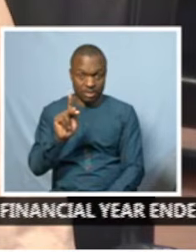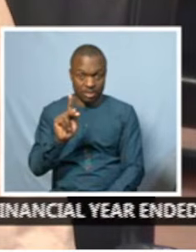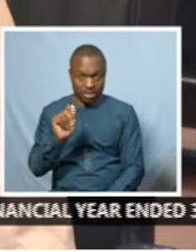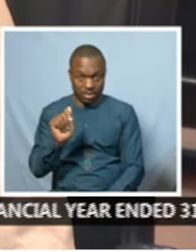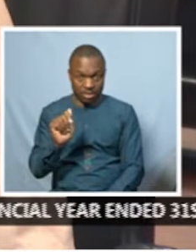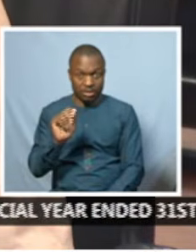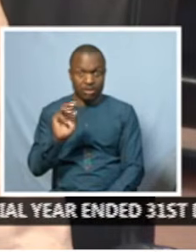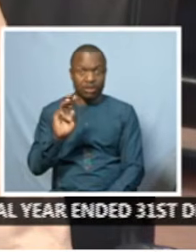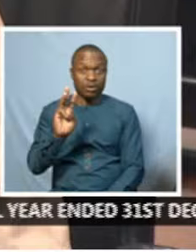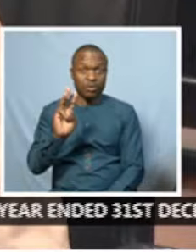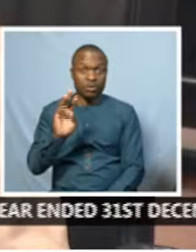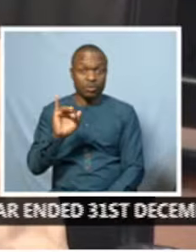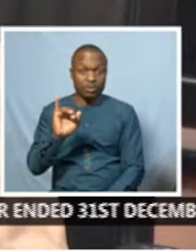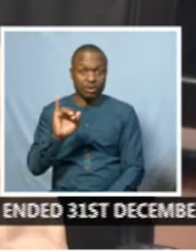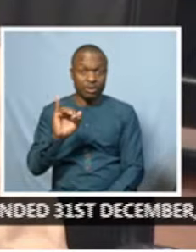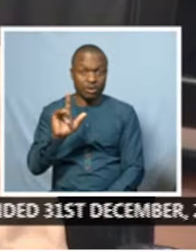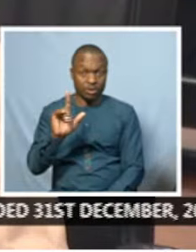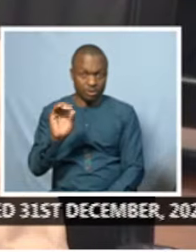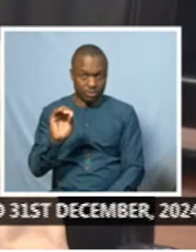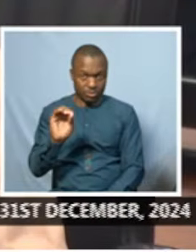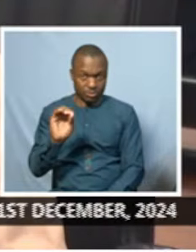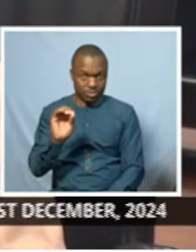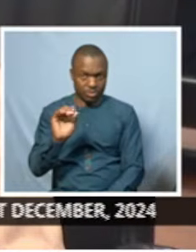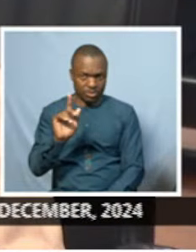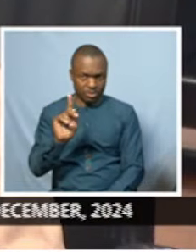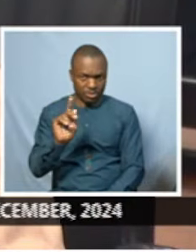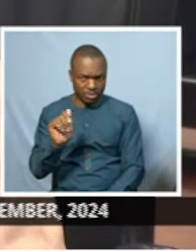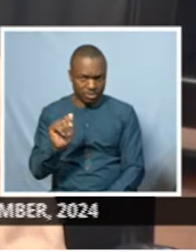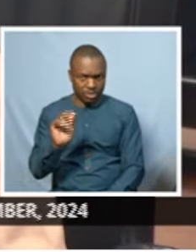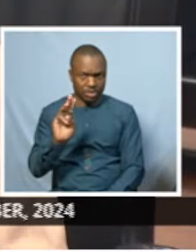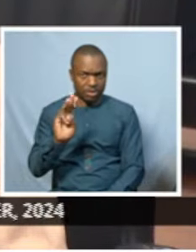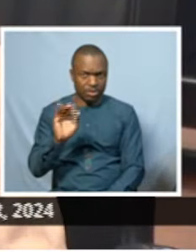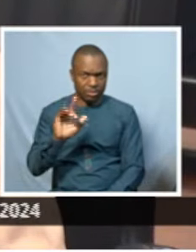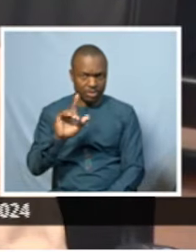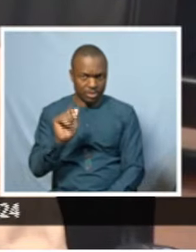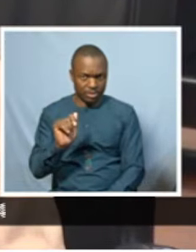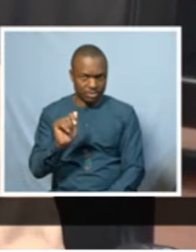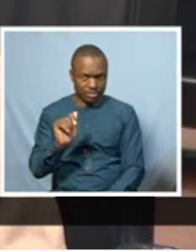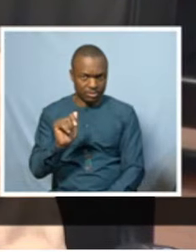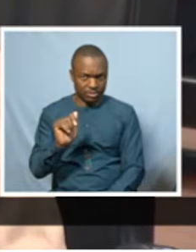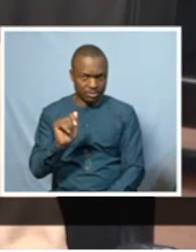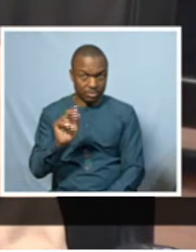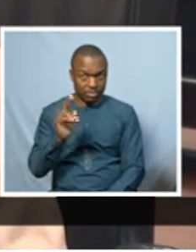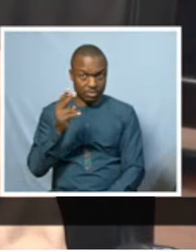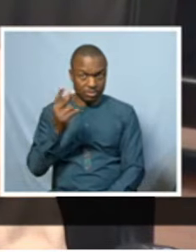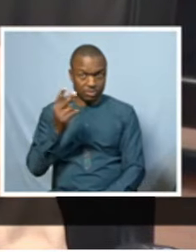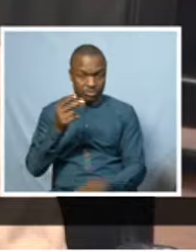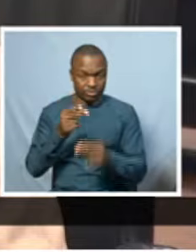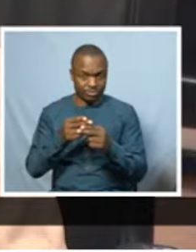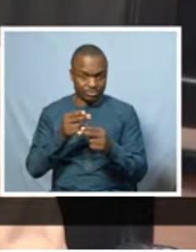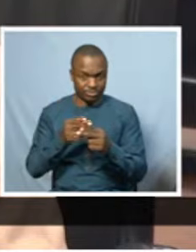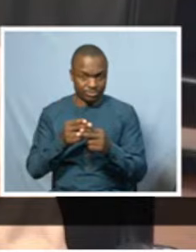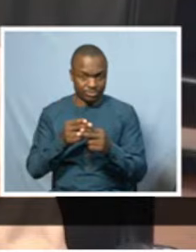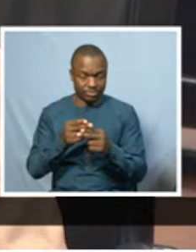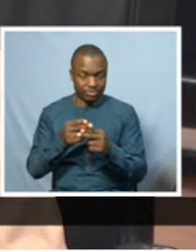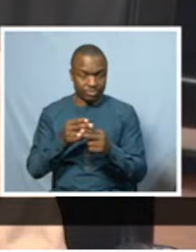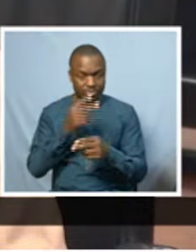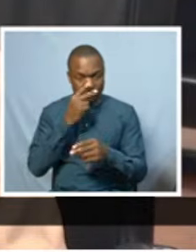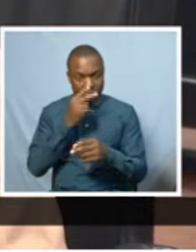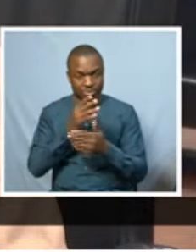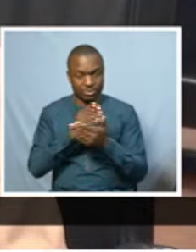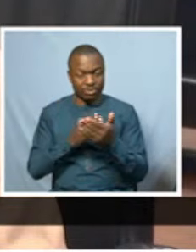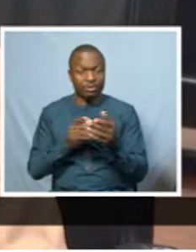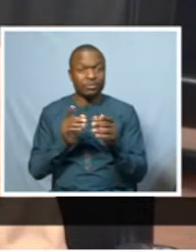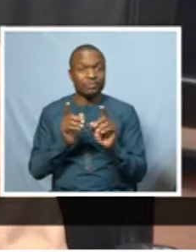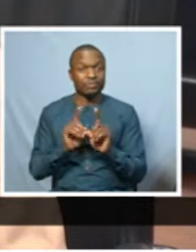Kawilo, or is it Kawilo or Kawila? Because there are two names. We see somewhere